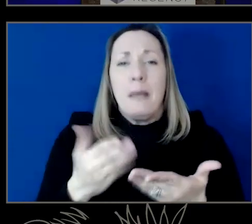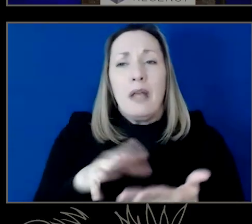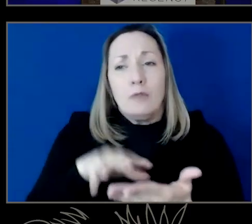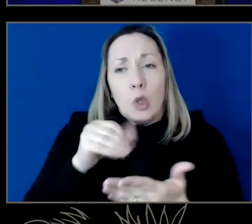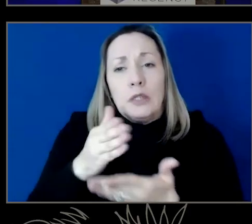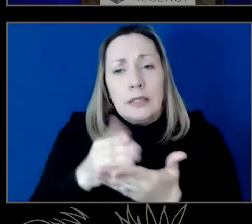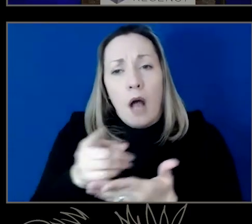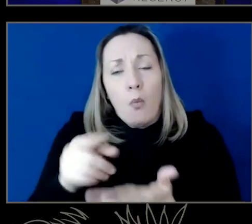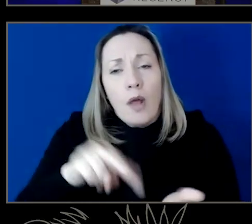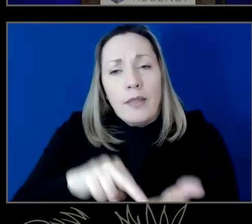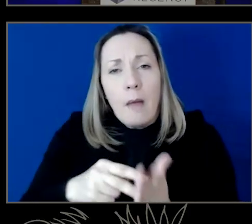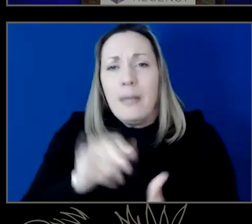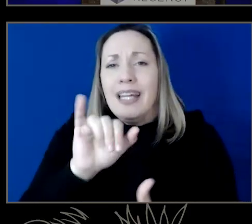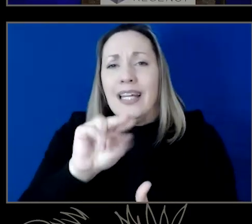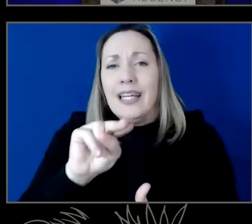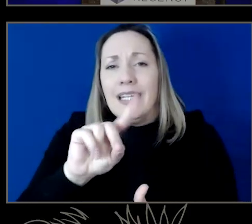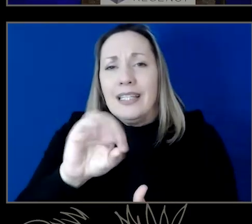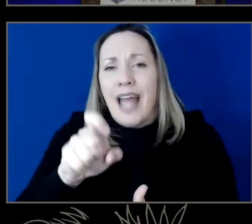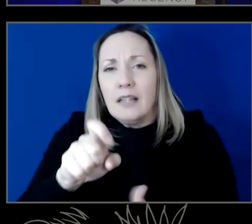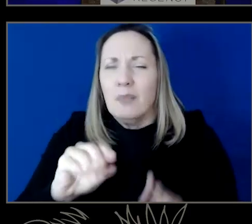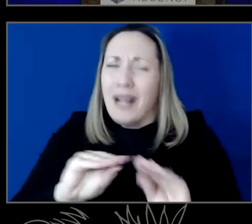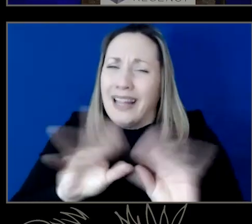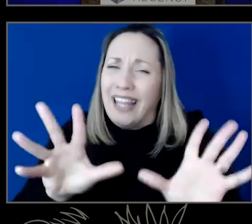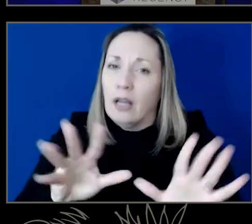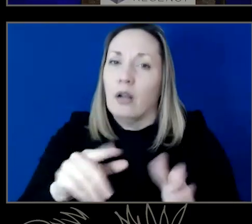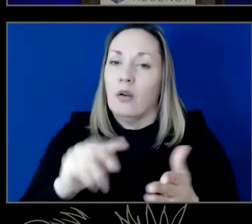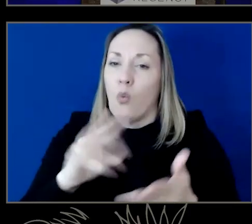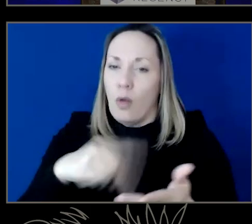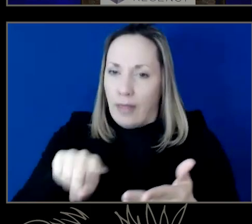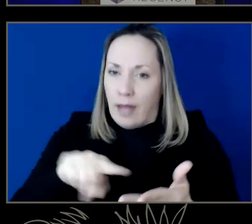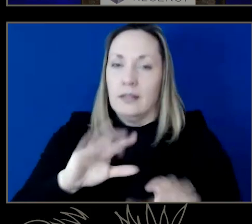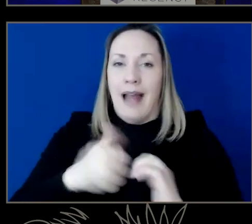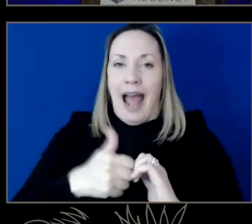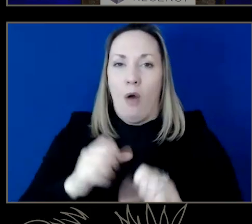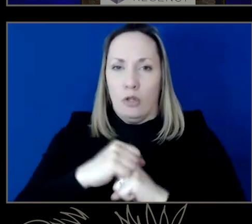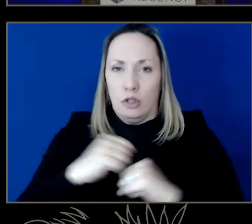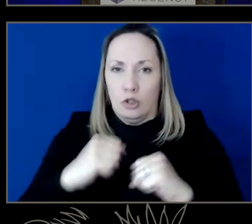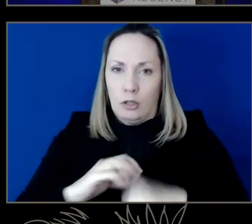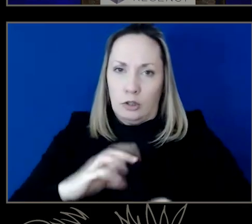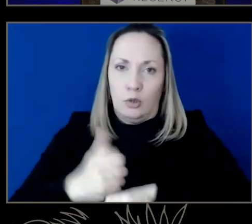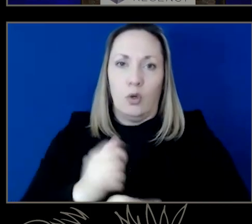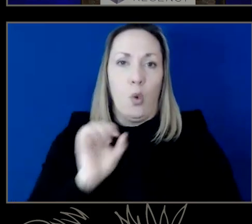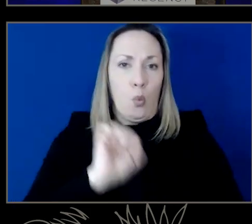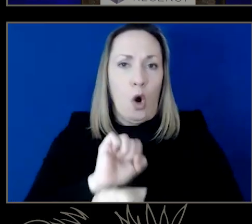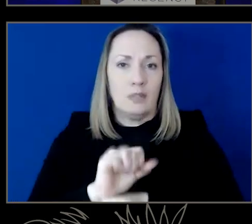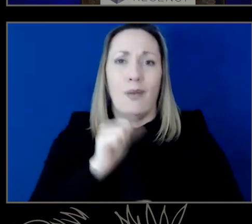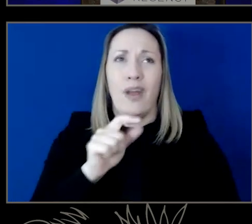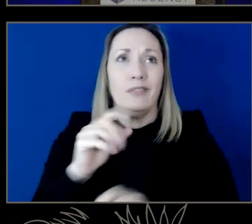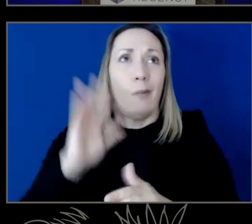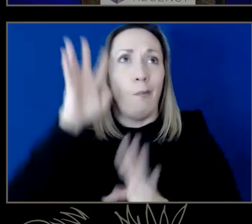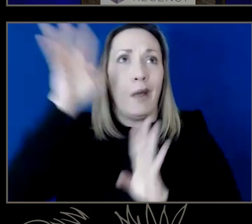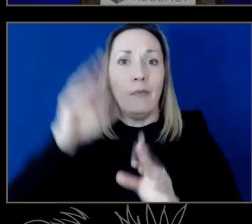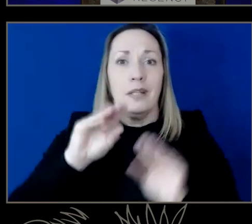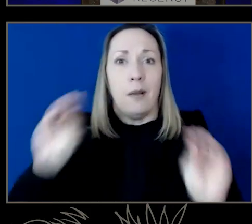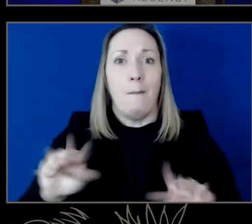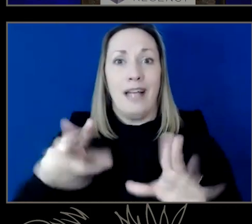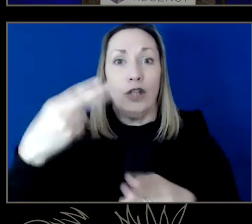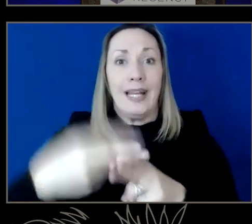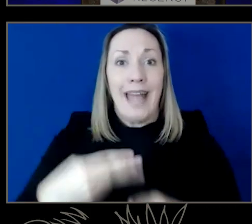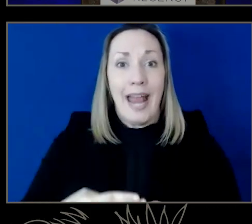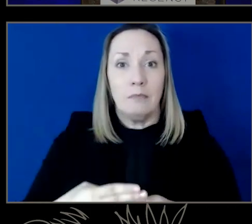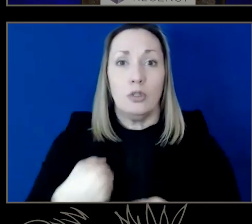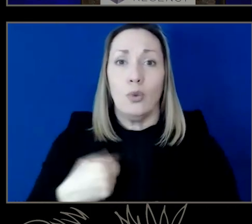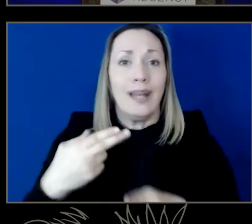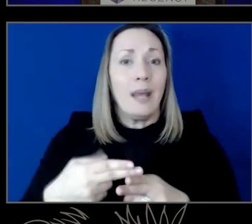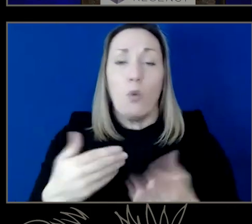index, but it's very clear what those are and how the nested structure works. And now we don't have to have these magic names. We can name these whatever we want, which is really